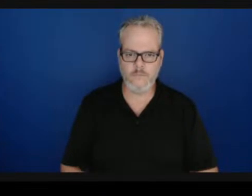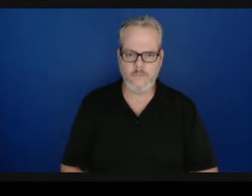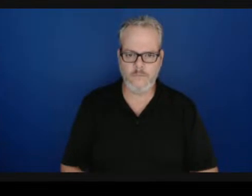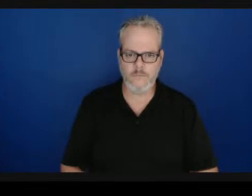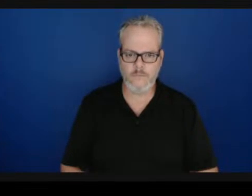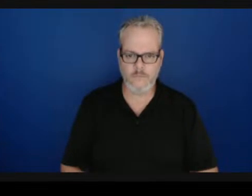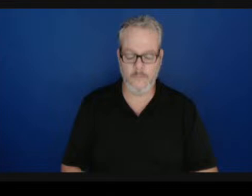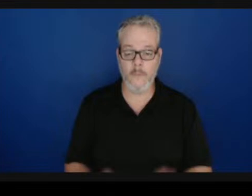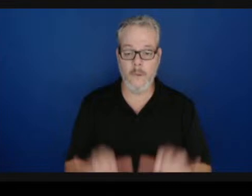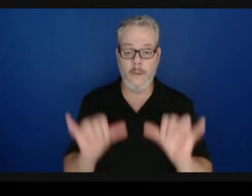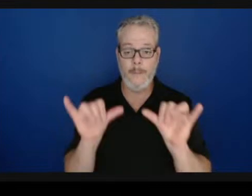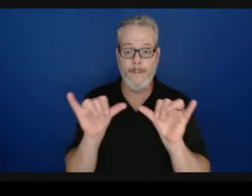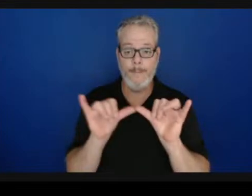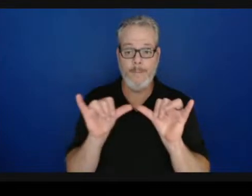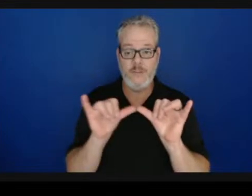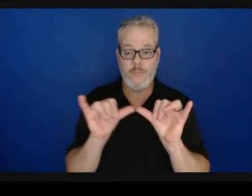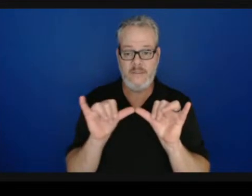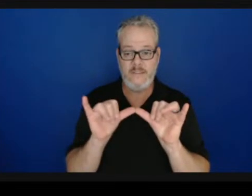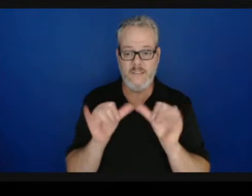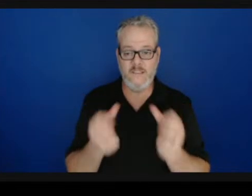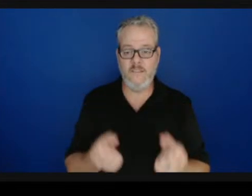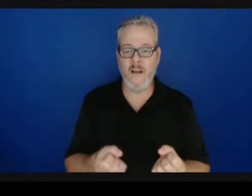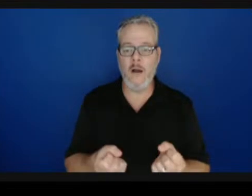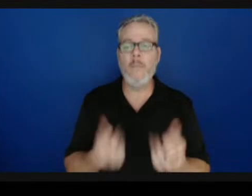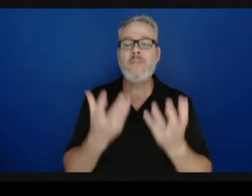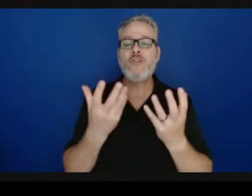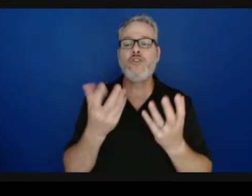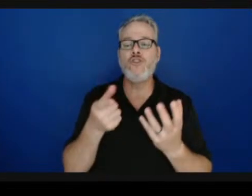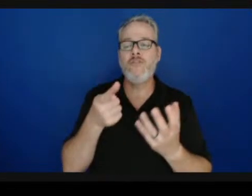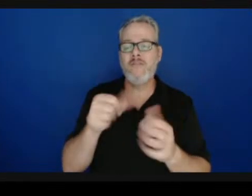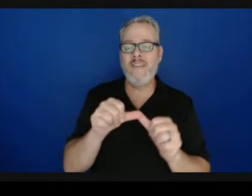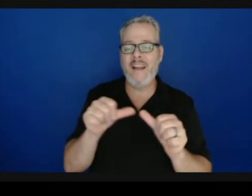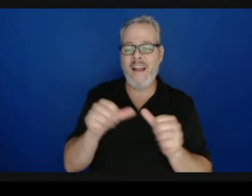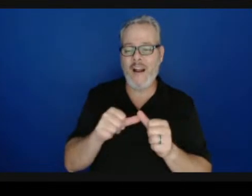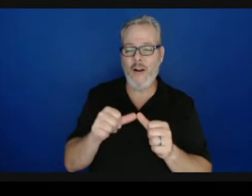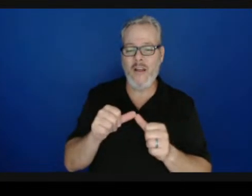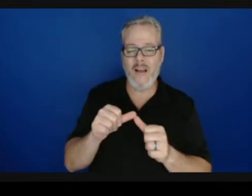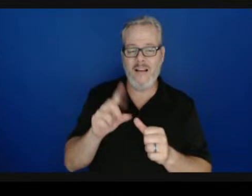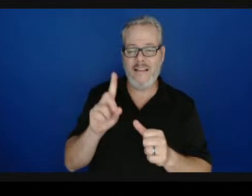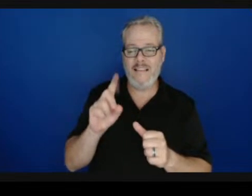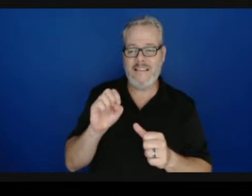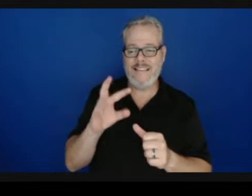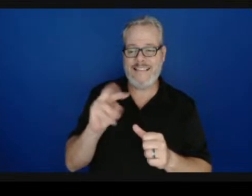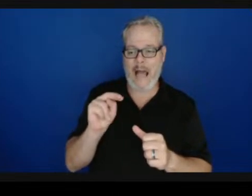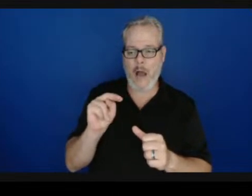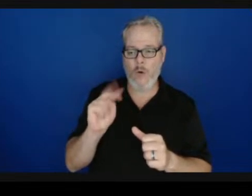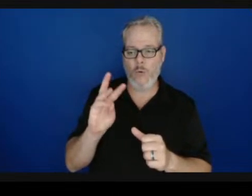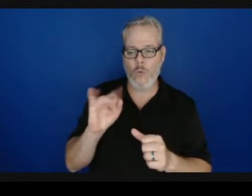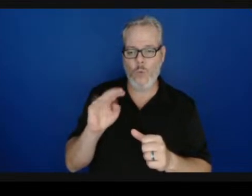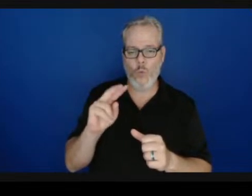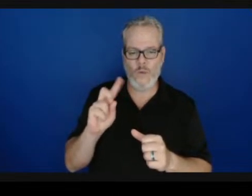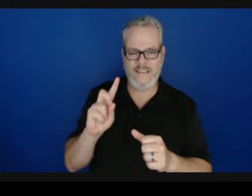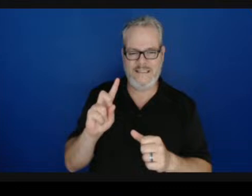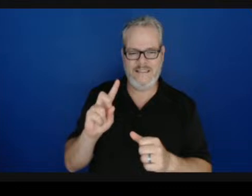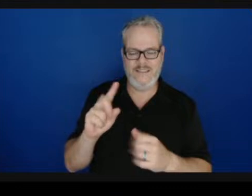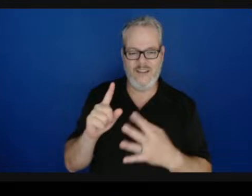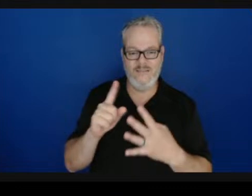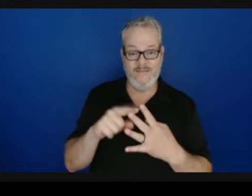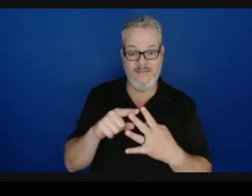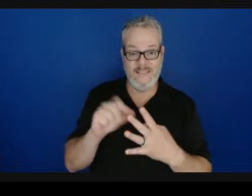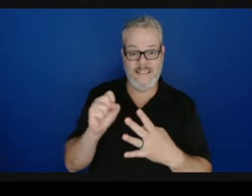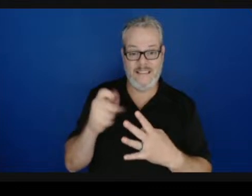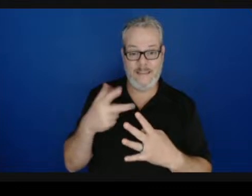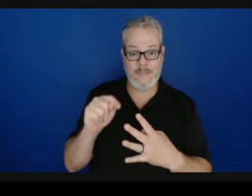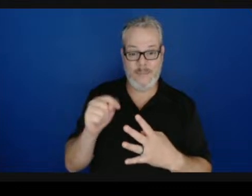Measurement of the rate along the road downwind on September 16th indicated the inactive fissure system